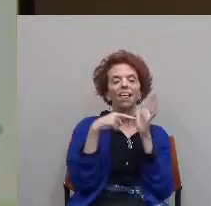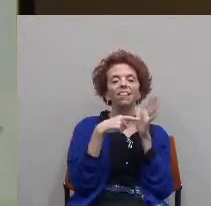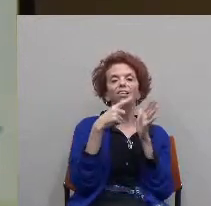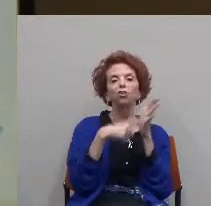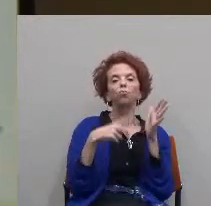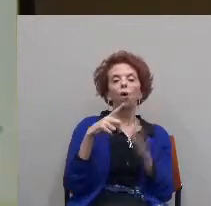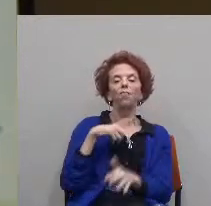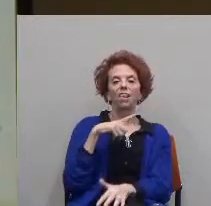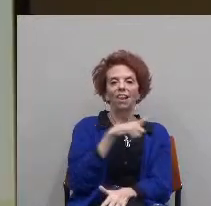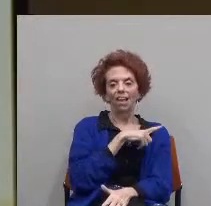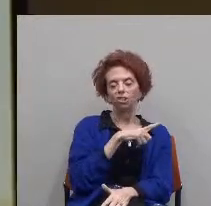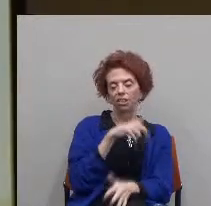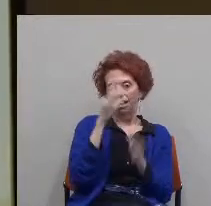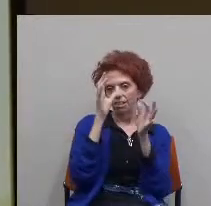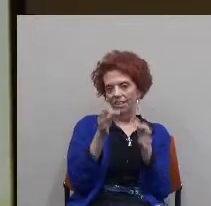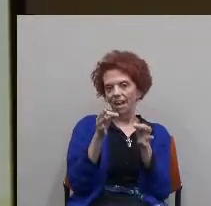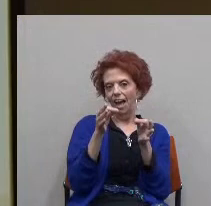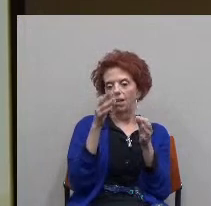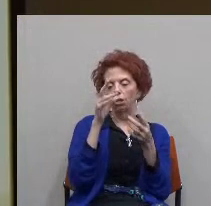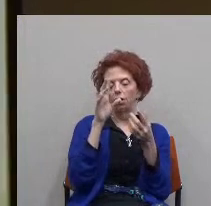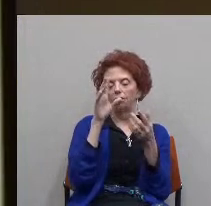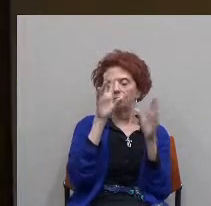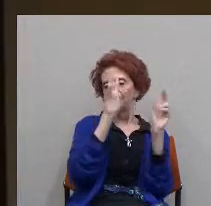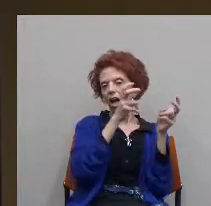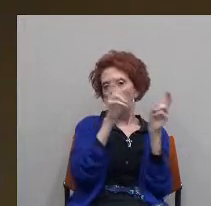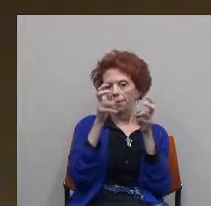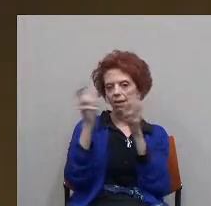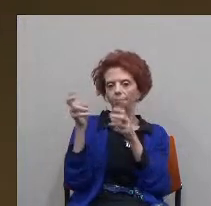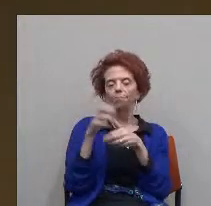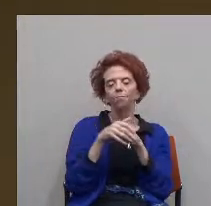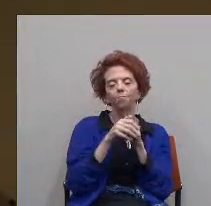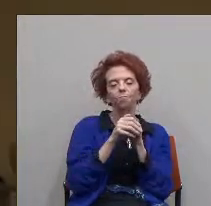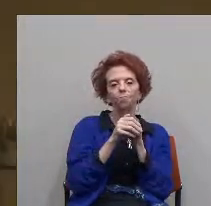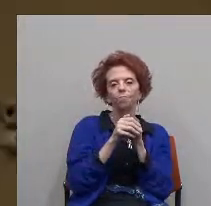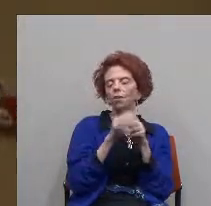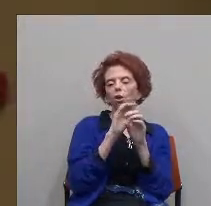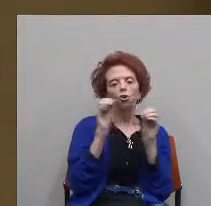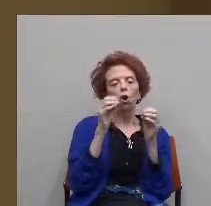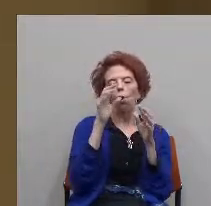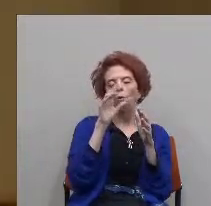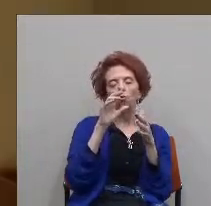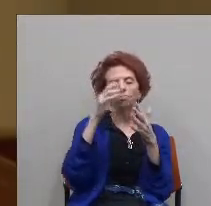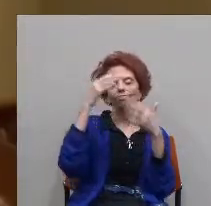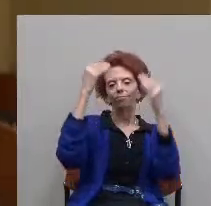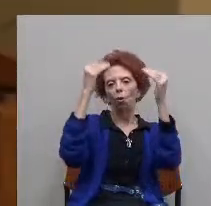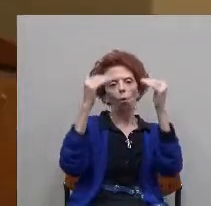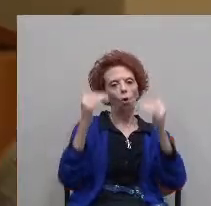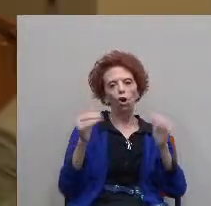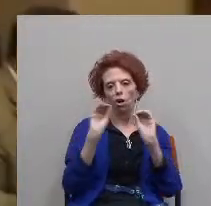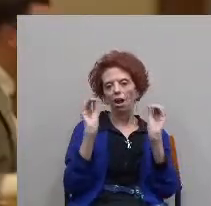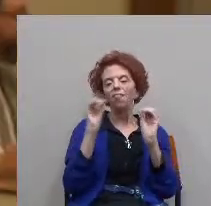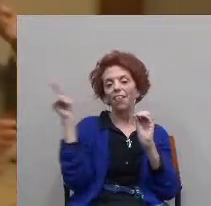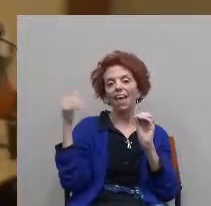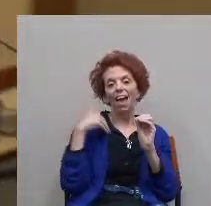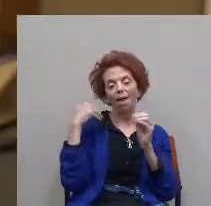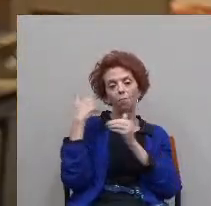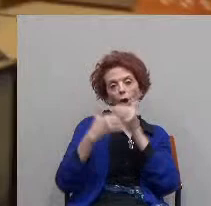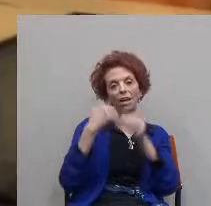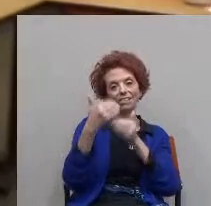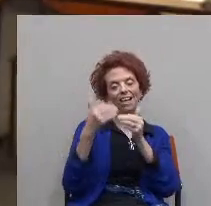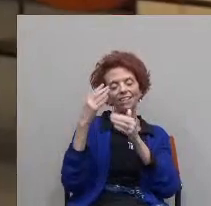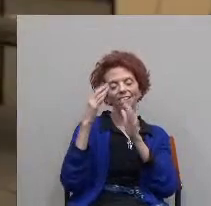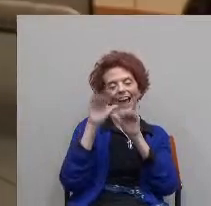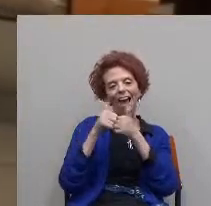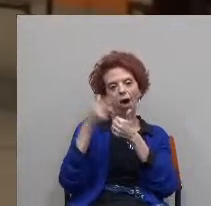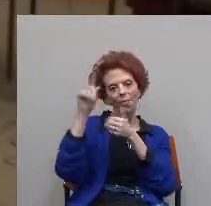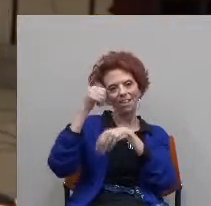the legislature deems a topic. They're to no certain order in my understanding. I'm sure they have a process over there of how they